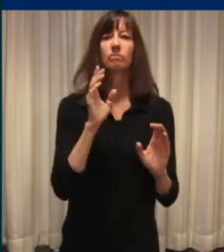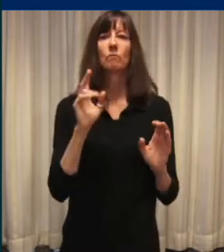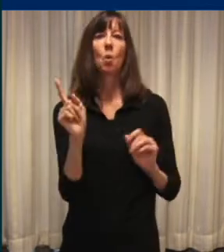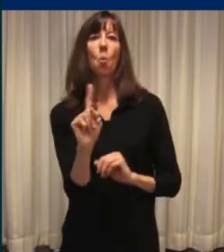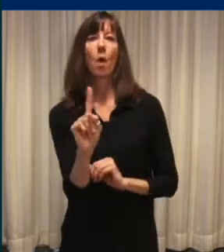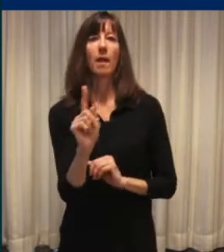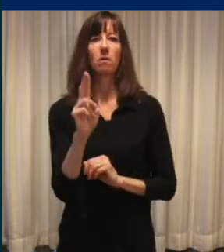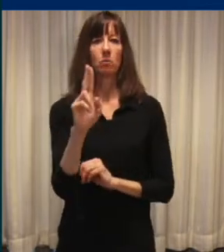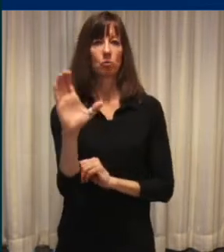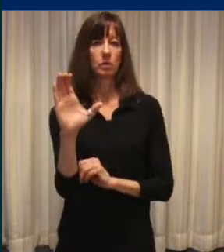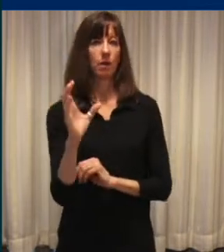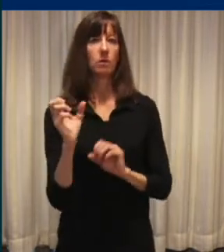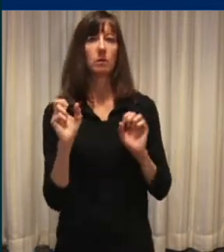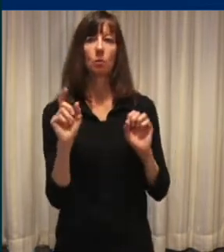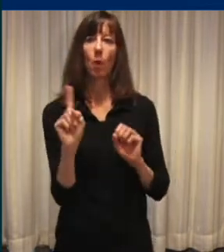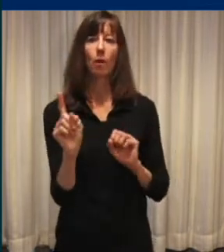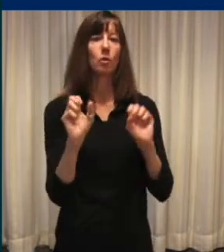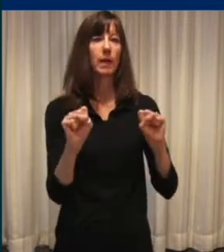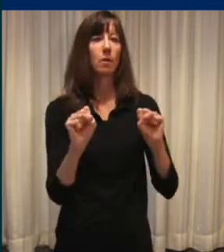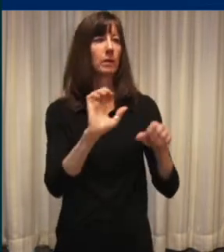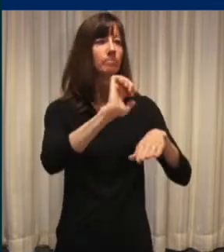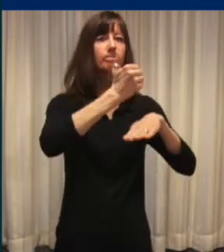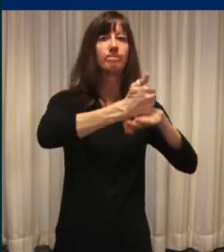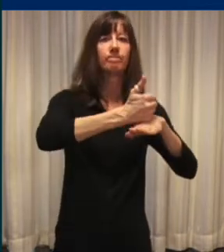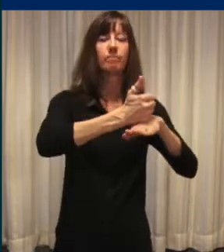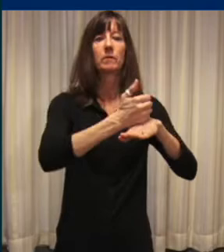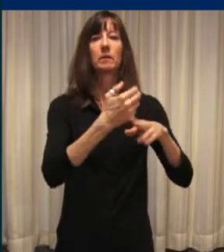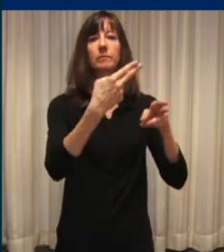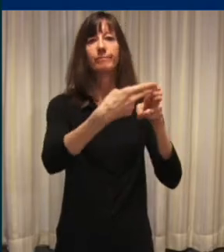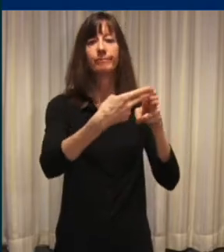it a step-down hospital, a community care